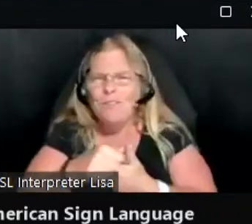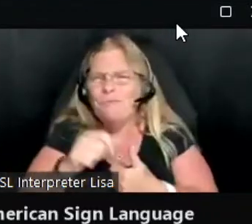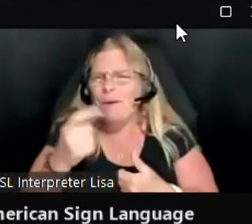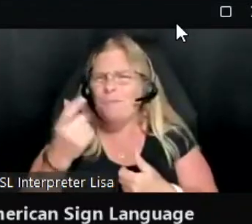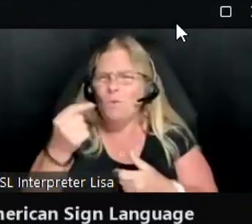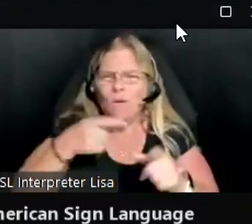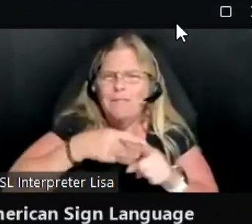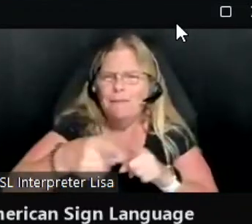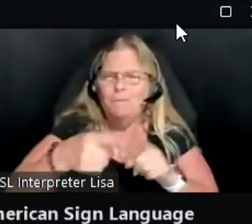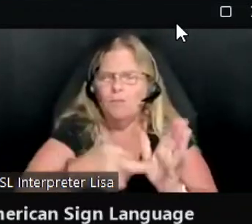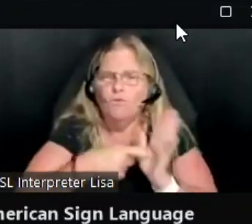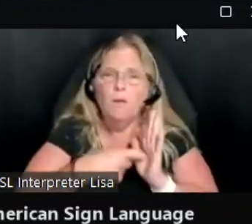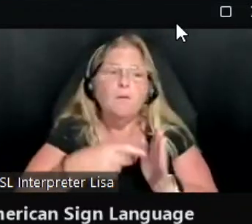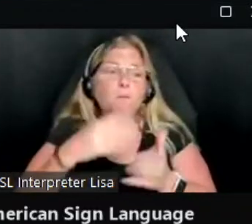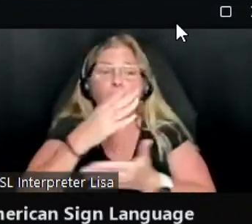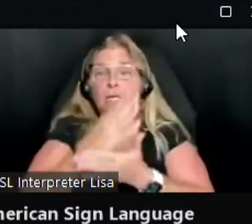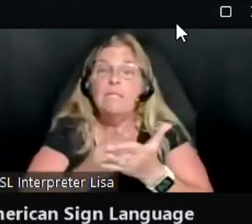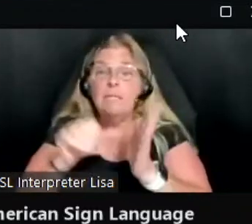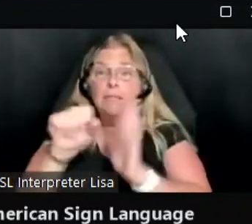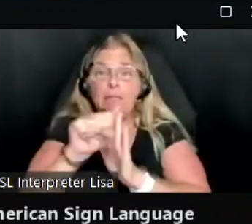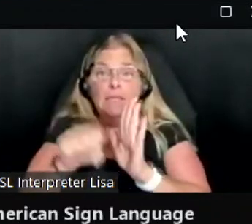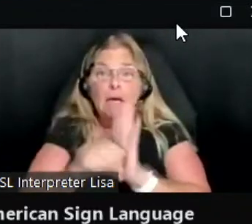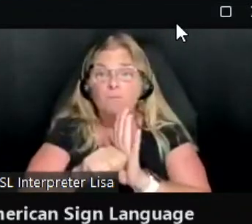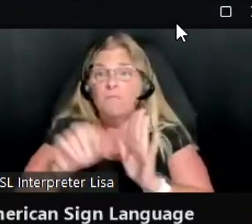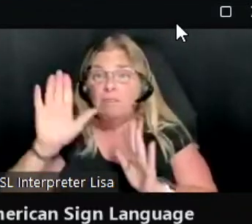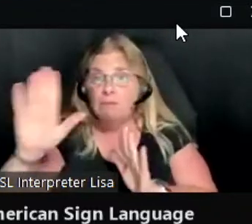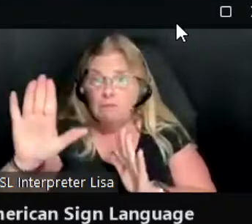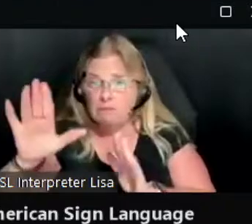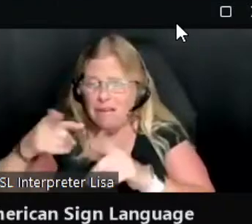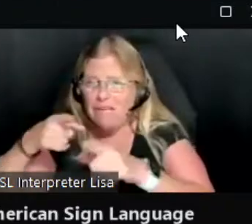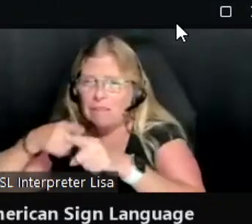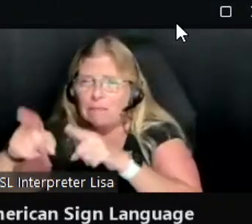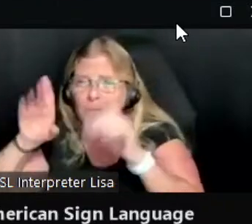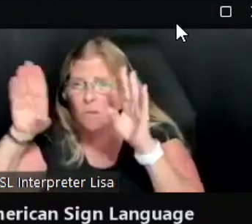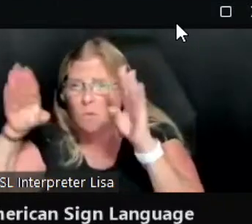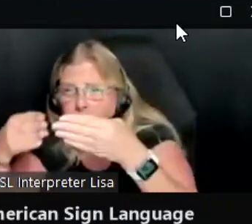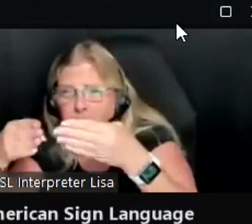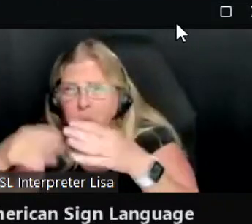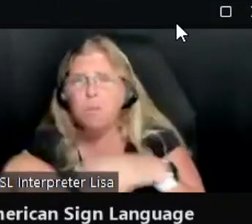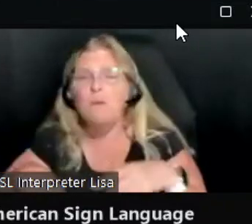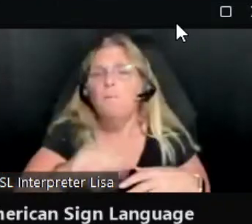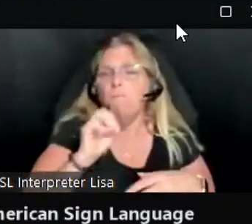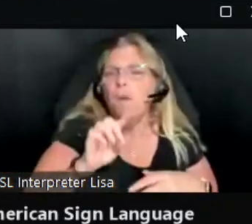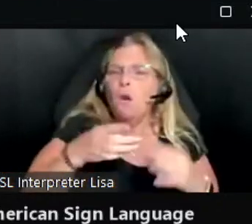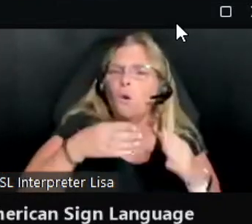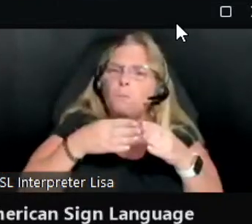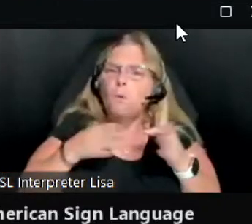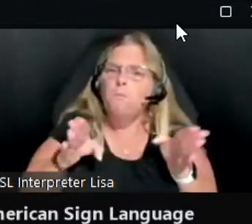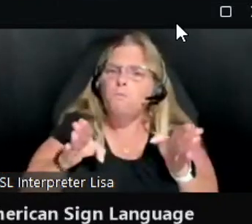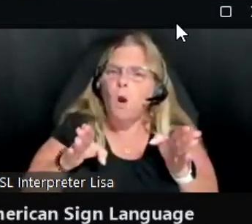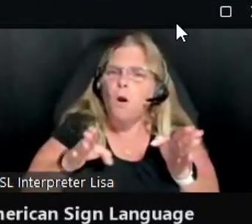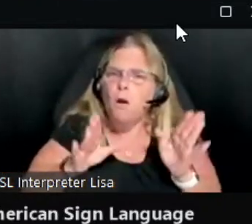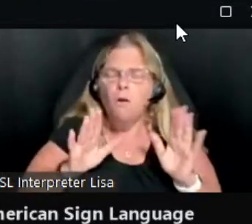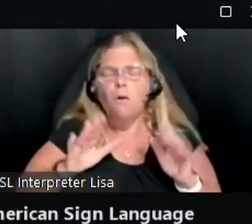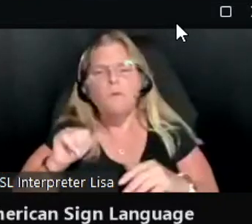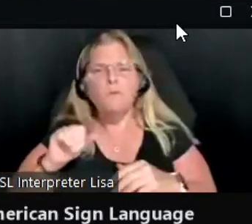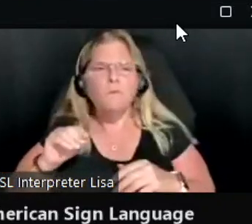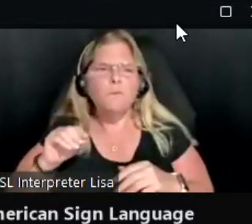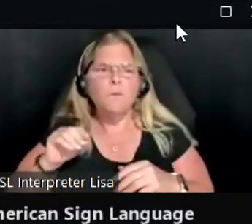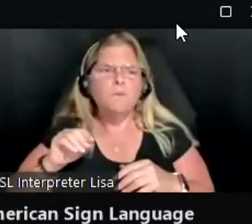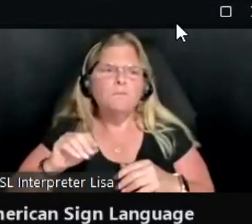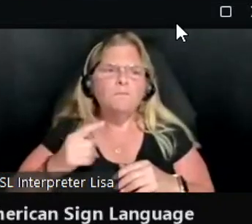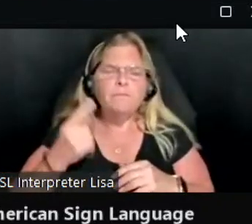ago, some states did more specialization than Maryland. Again, I know it's something of